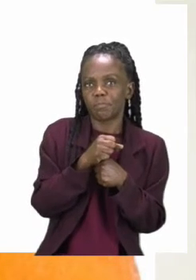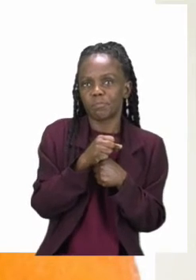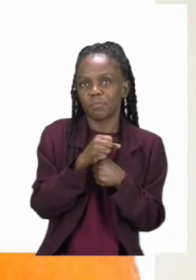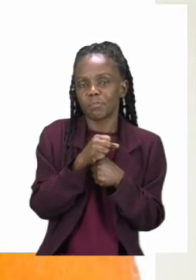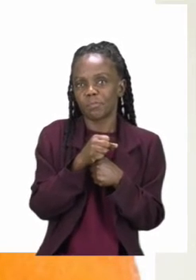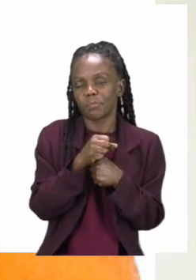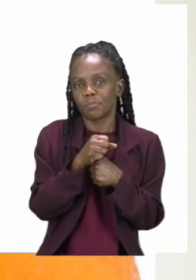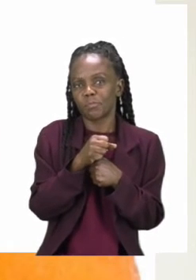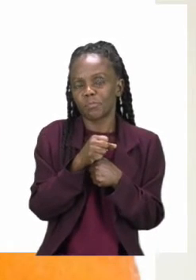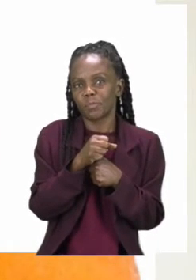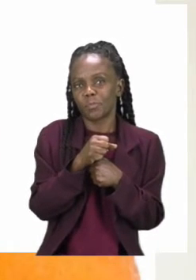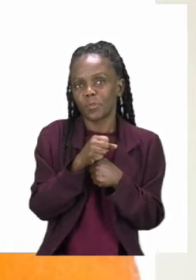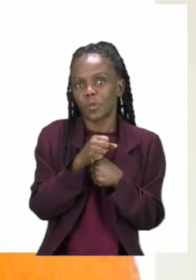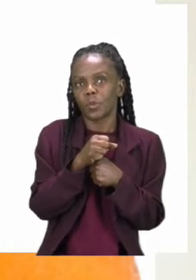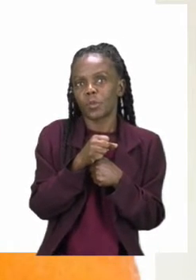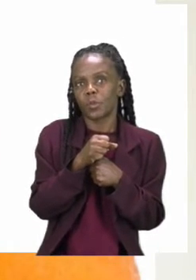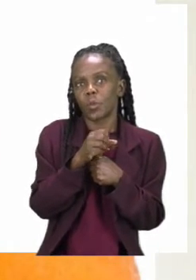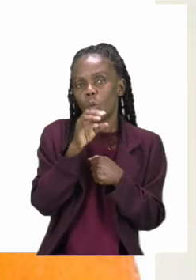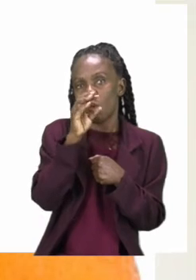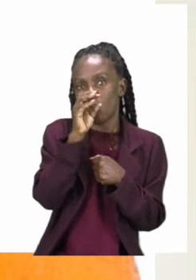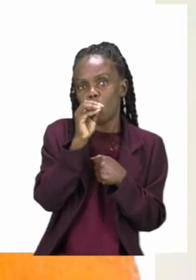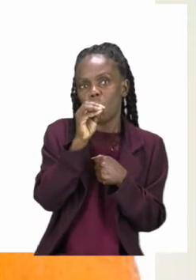say orange.